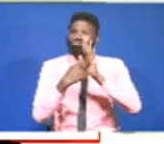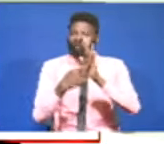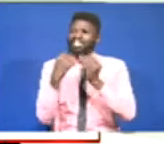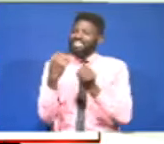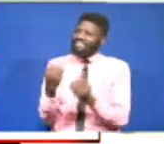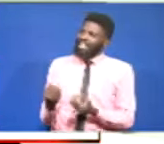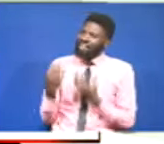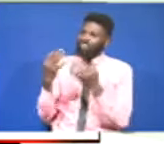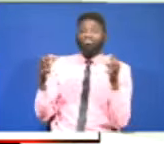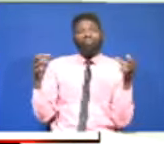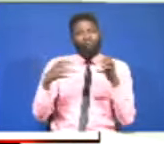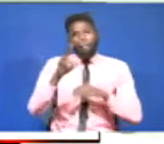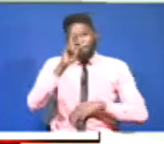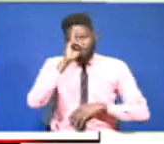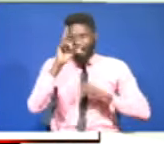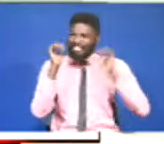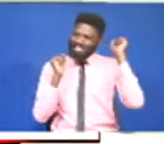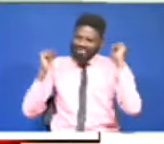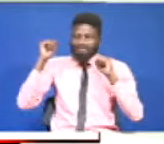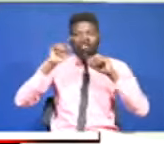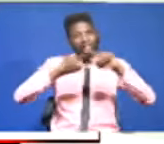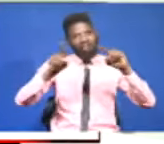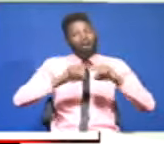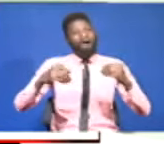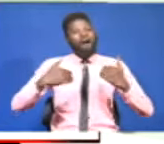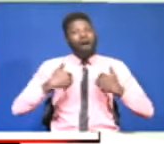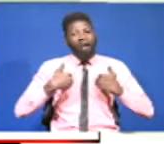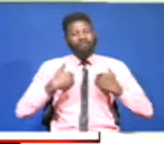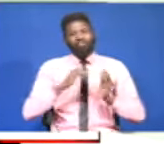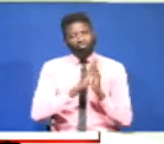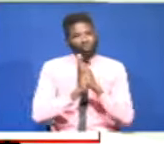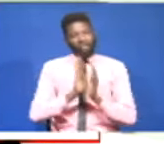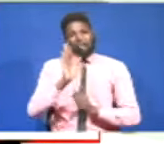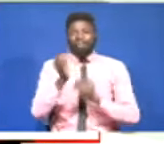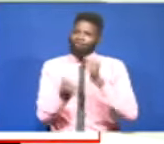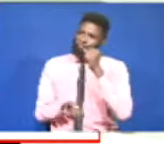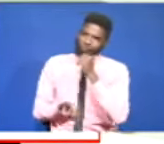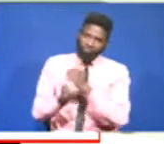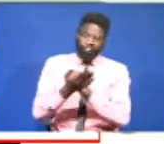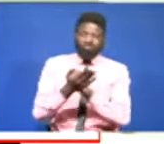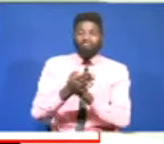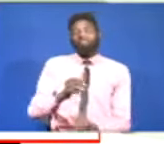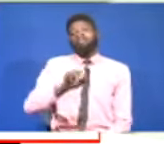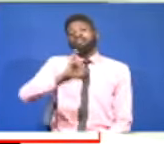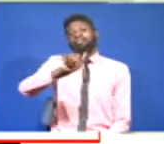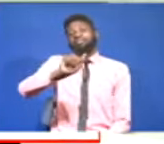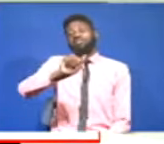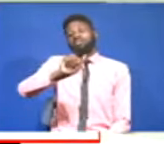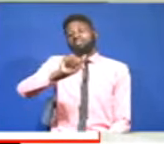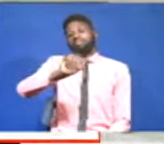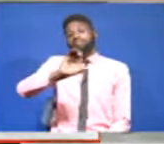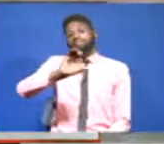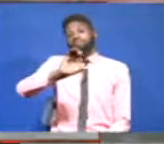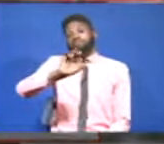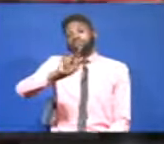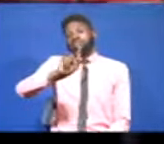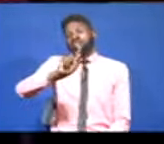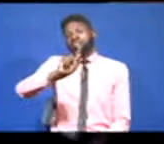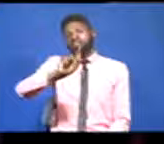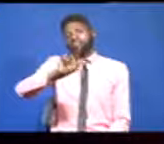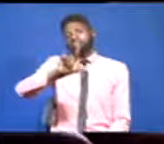as the untold stories beyond their duty. Jacqueline Masharia gives us a look.